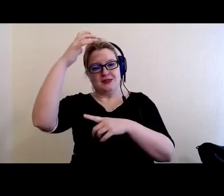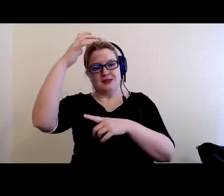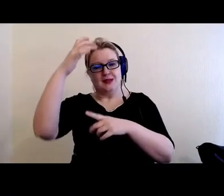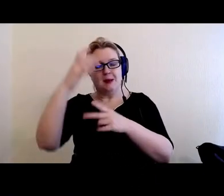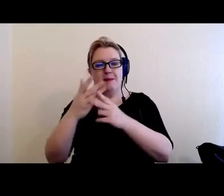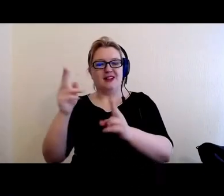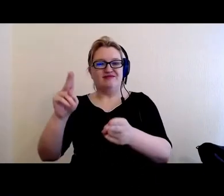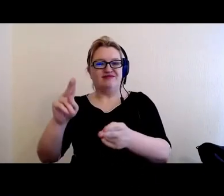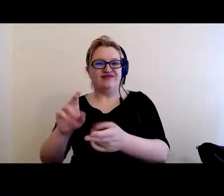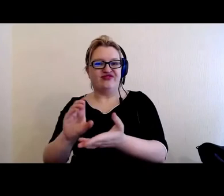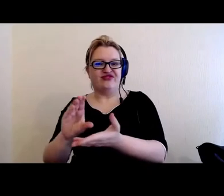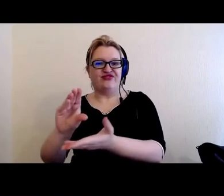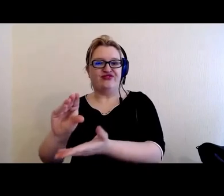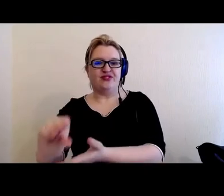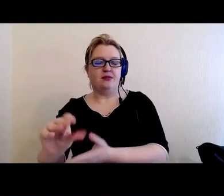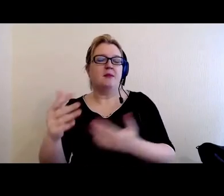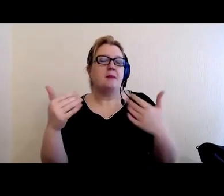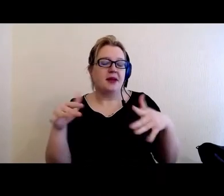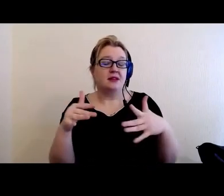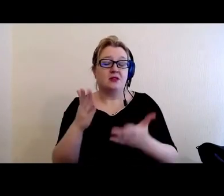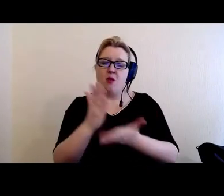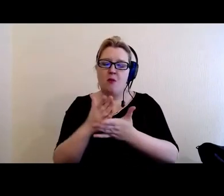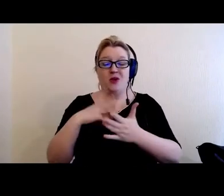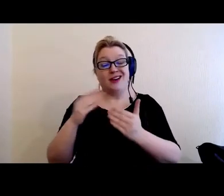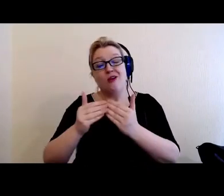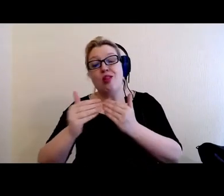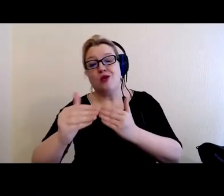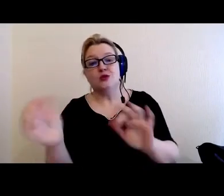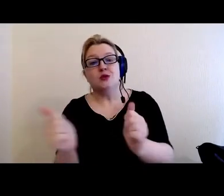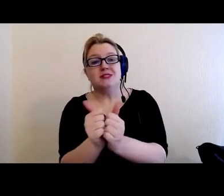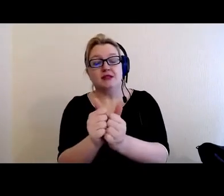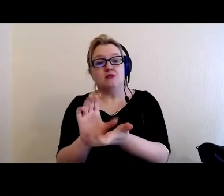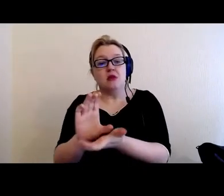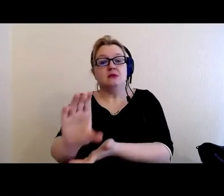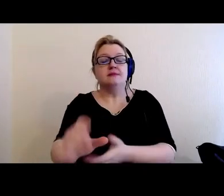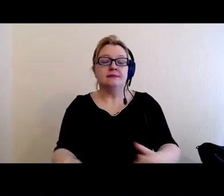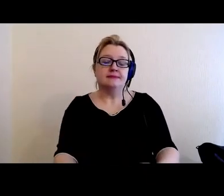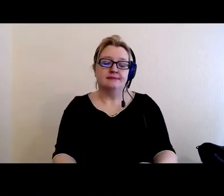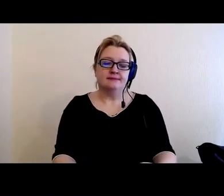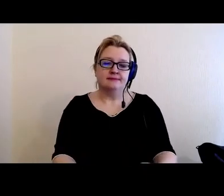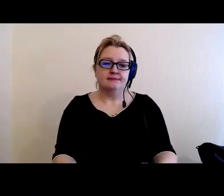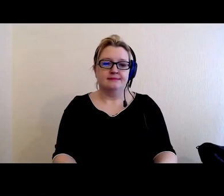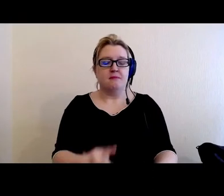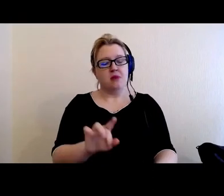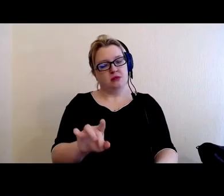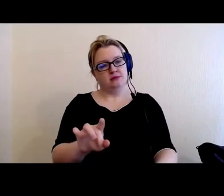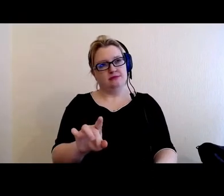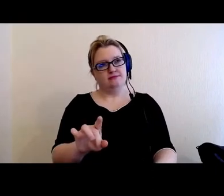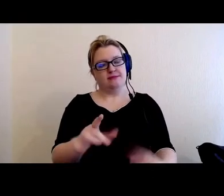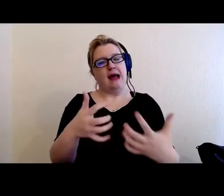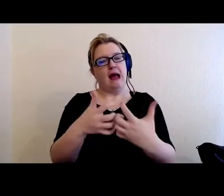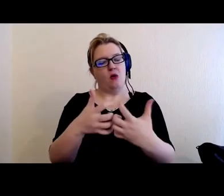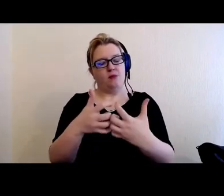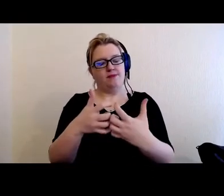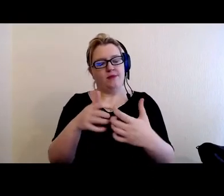settlements. So we absolutely do need a longer term settlement. In terms of the prospect for that, if we step back briefly, the Prime